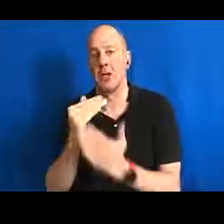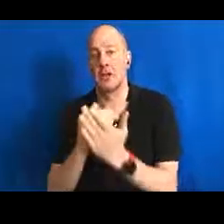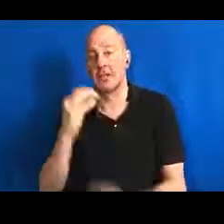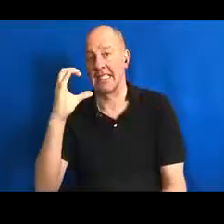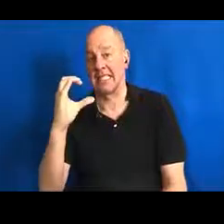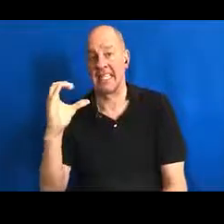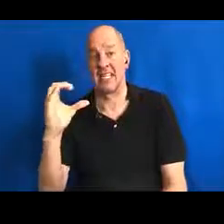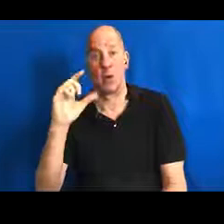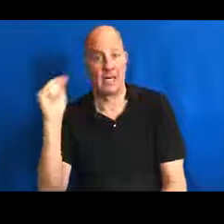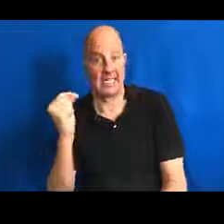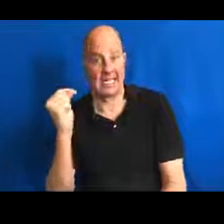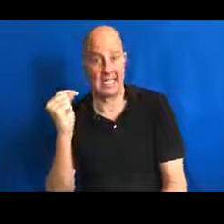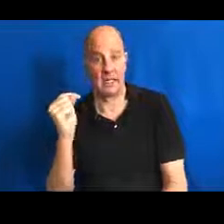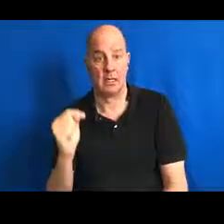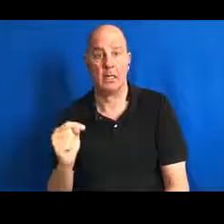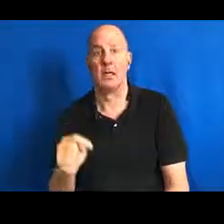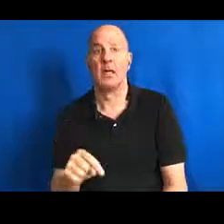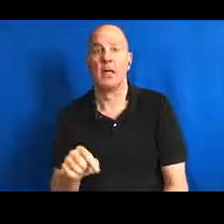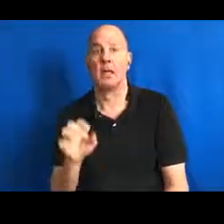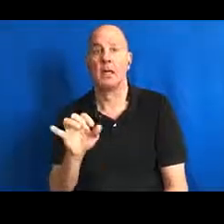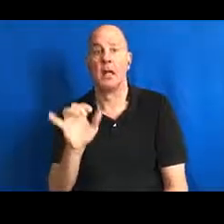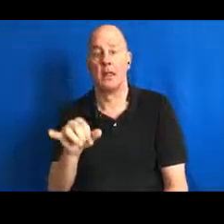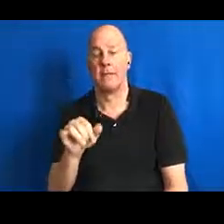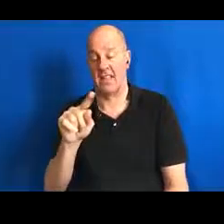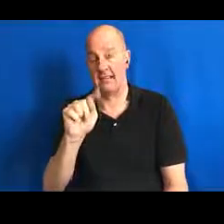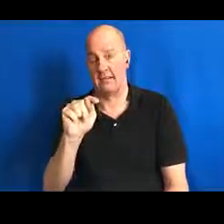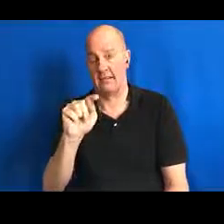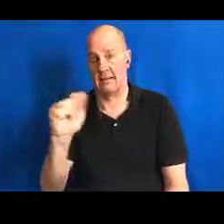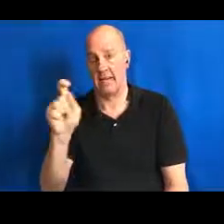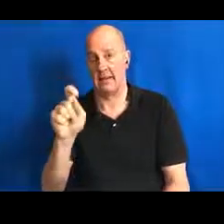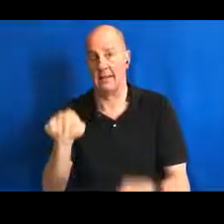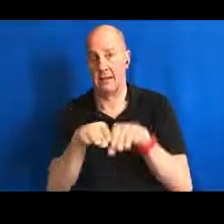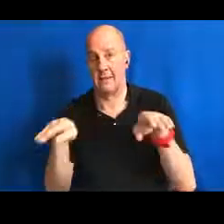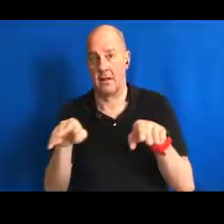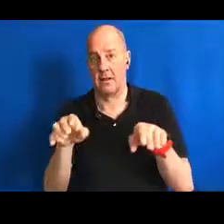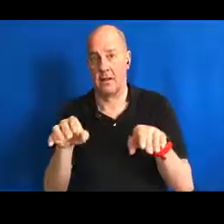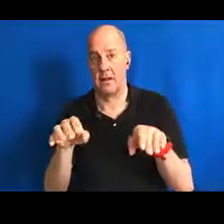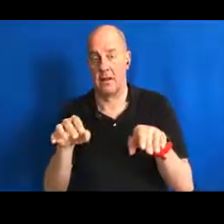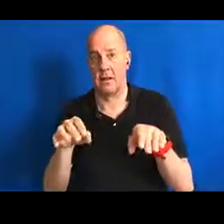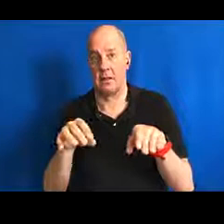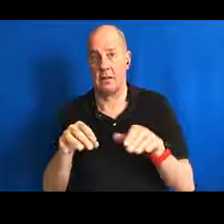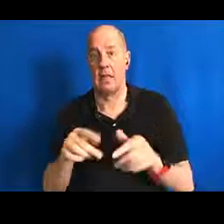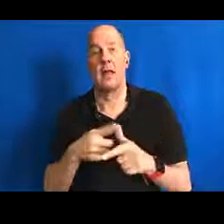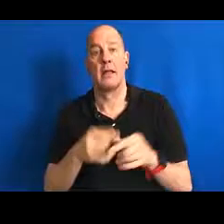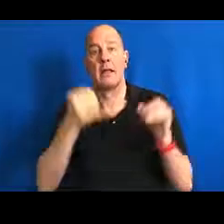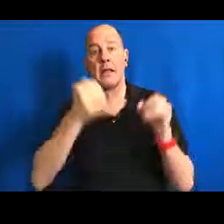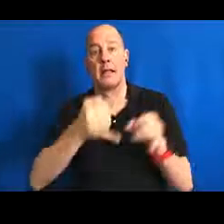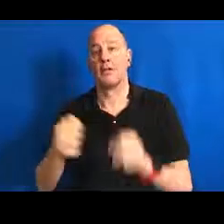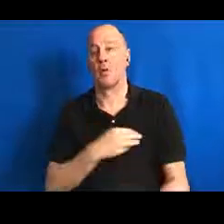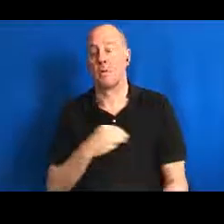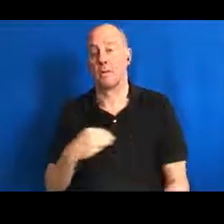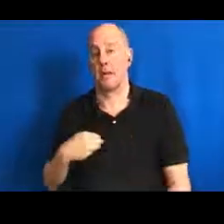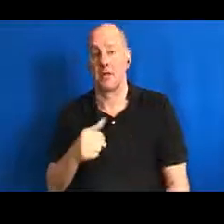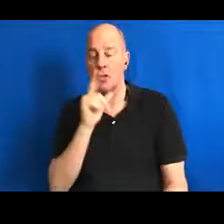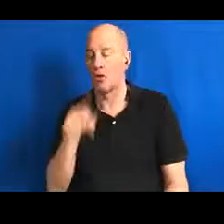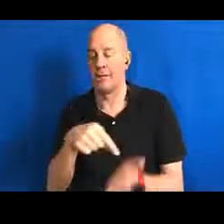T entity tax level choice, then the individual members won't have to pay